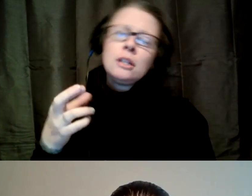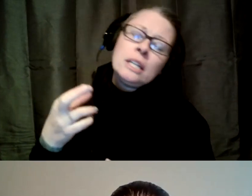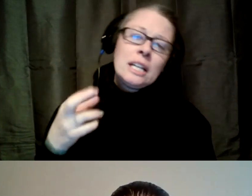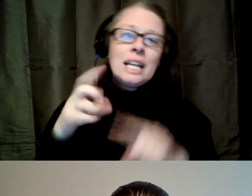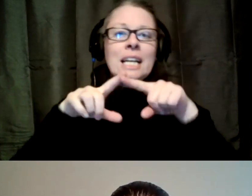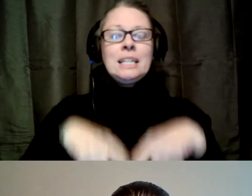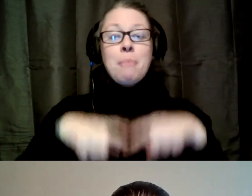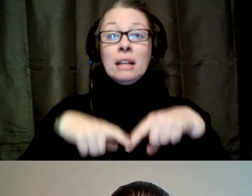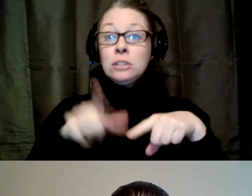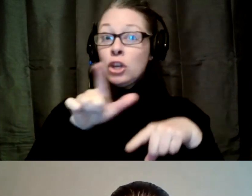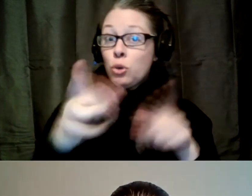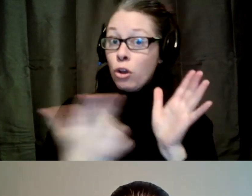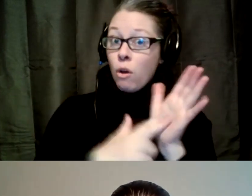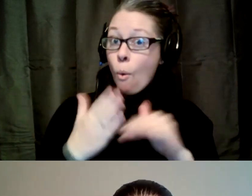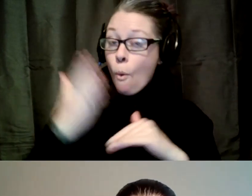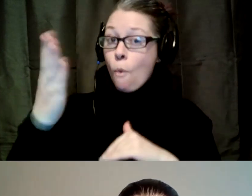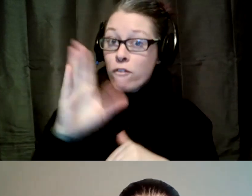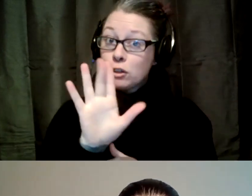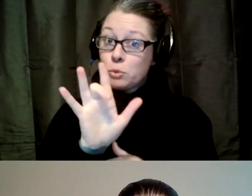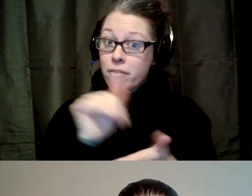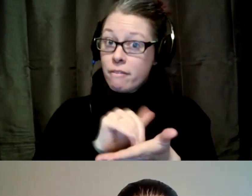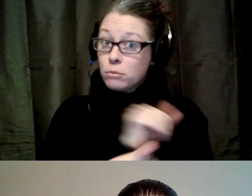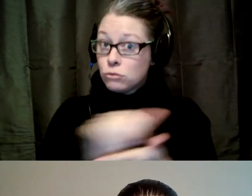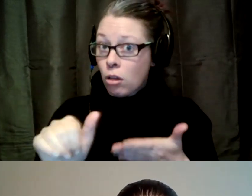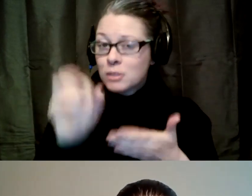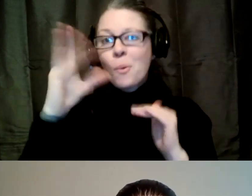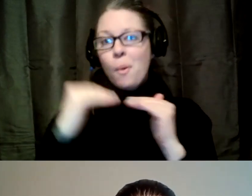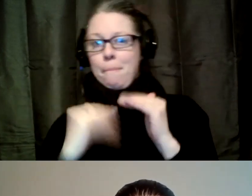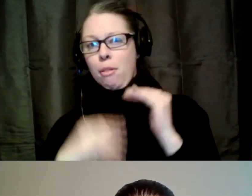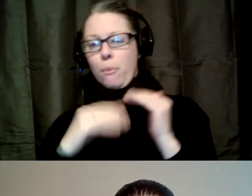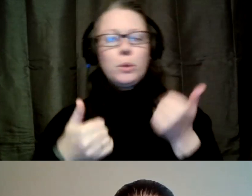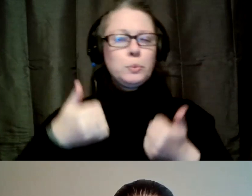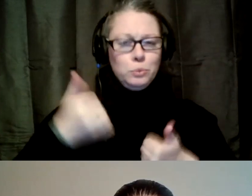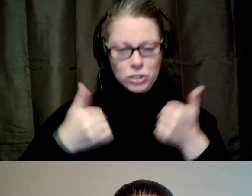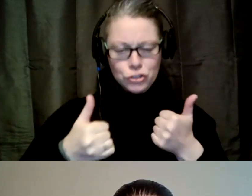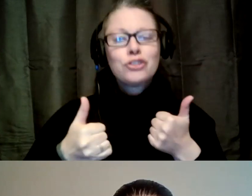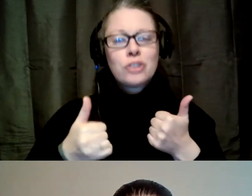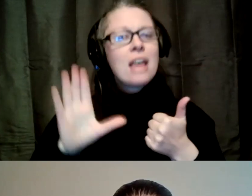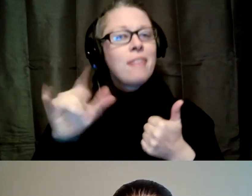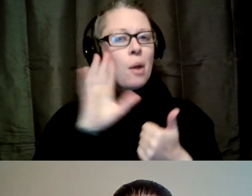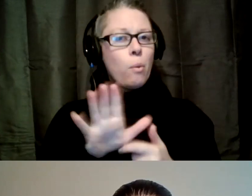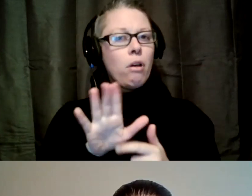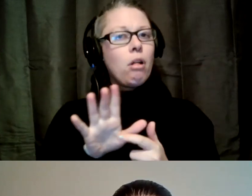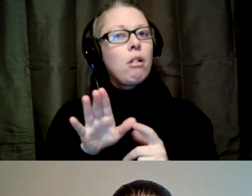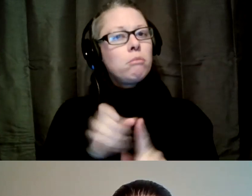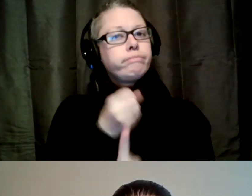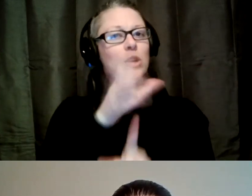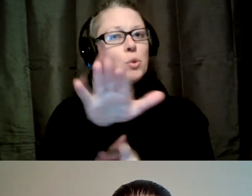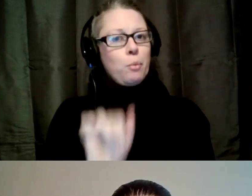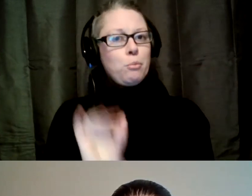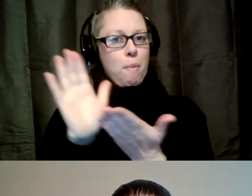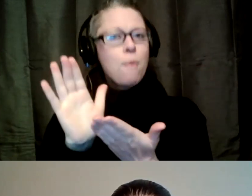of the 25,000 you're on to decide which way you would approach. So it's important to first have that information,